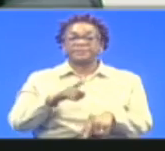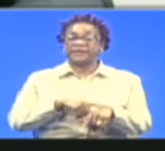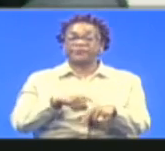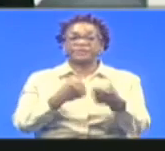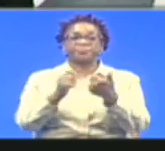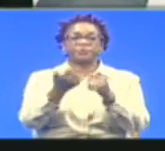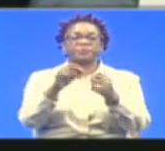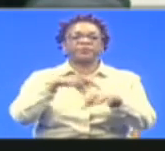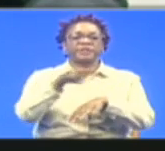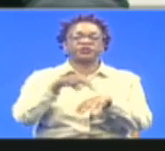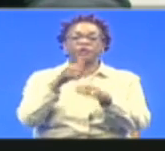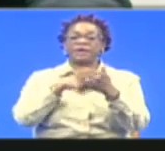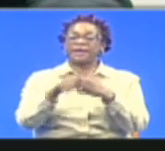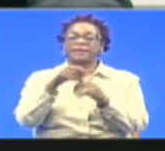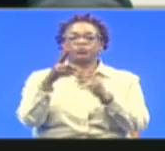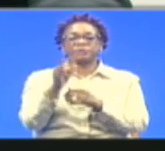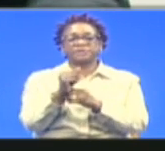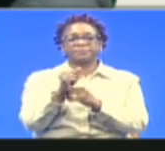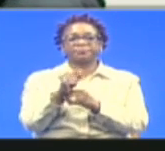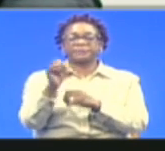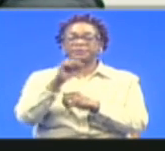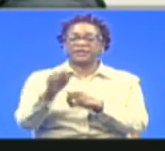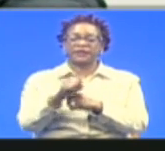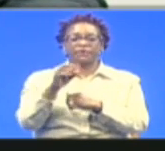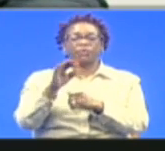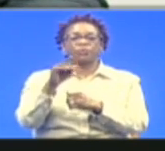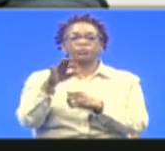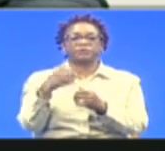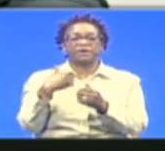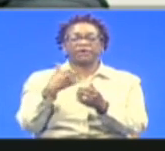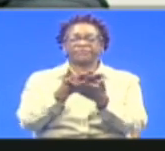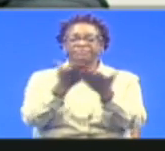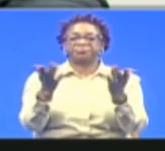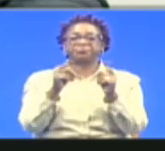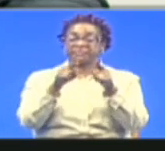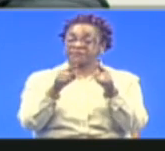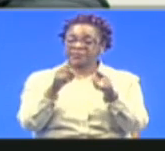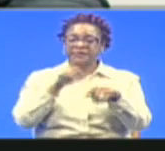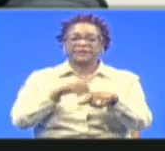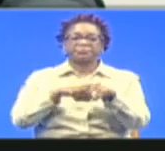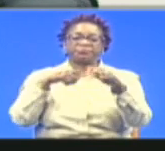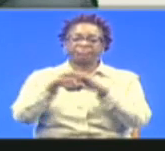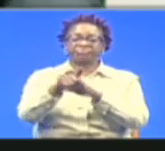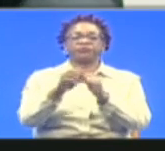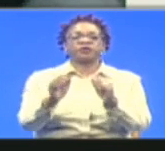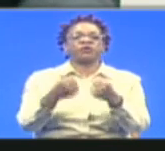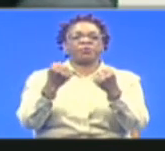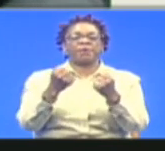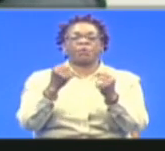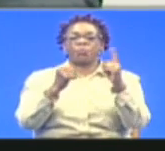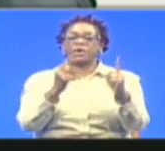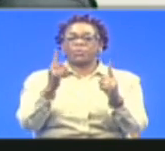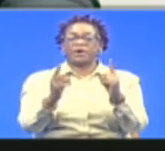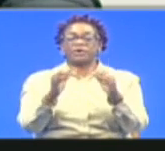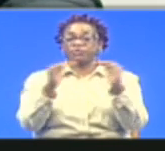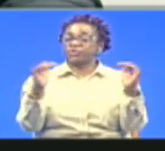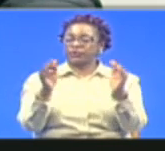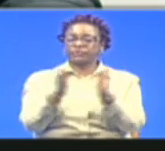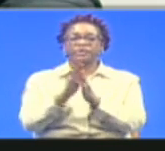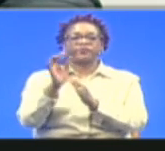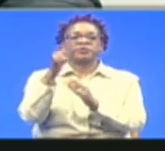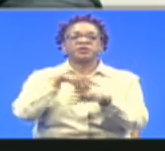National Under 20 coach Stanley Okumbi has laid blame on his players after Rwanda scored an injury time goal to secure a vital 1-1 draw in the first round, first